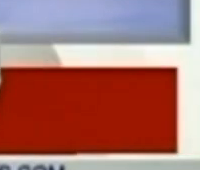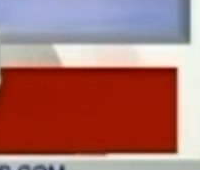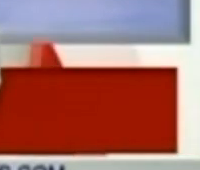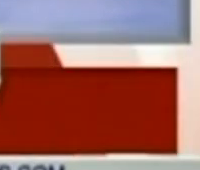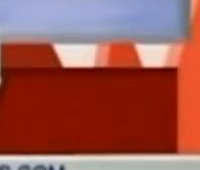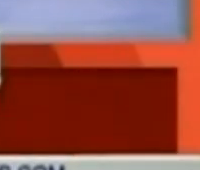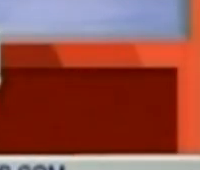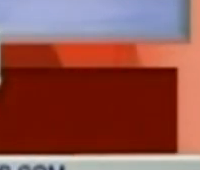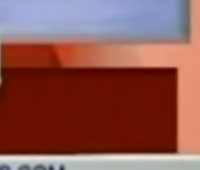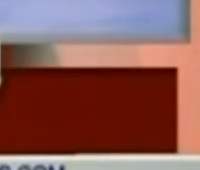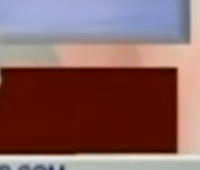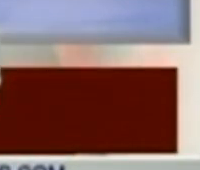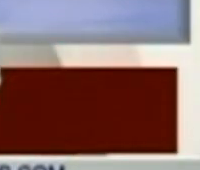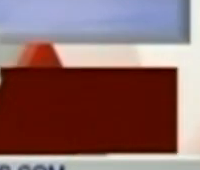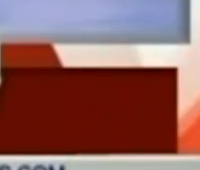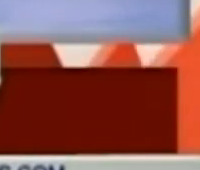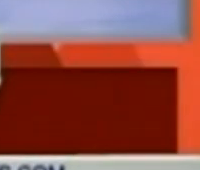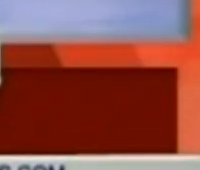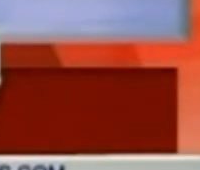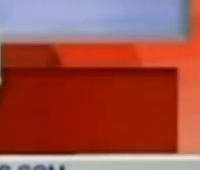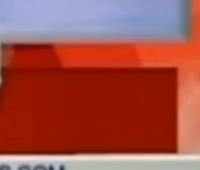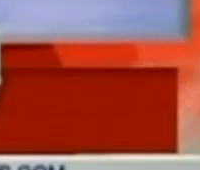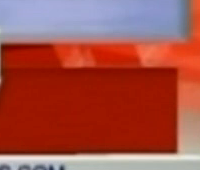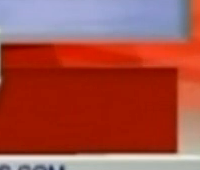gabi, Karen and Tony. Kamusta po kayo? Okay, well,